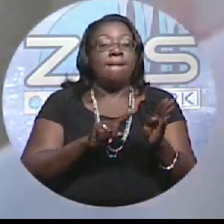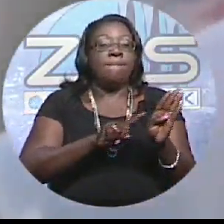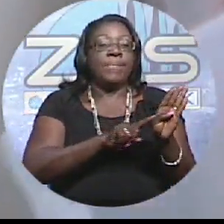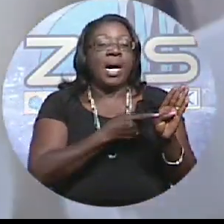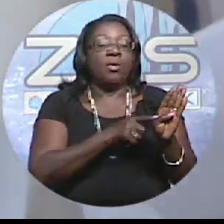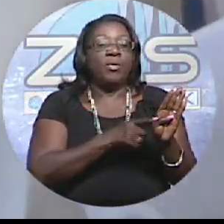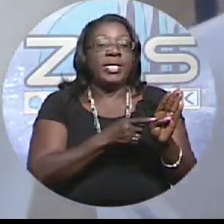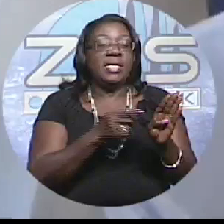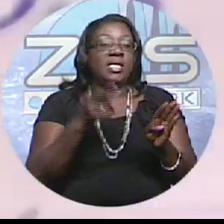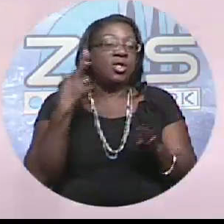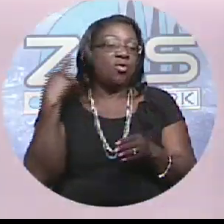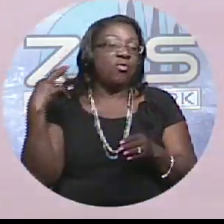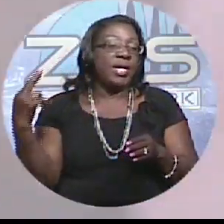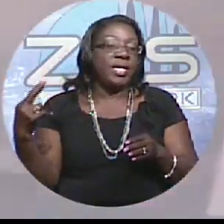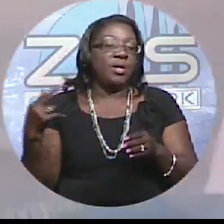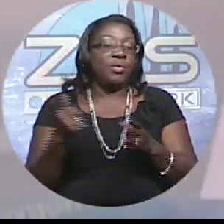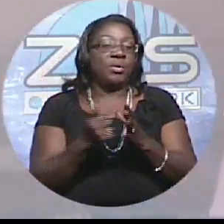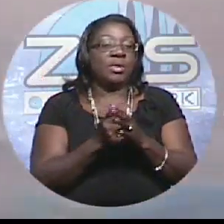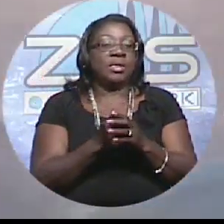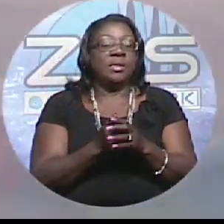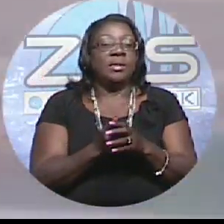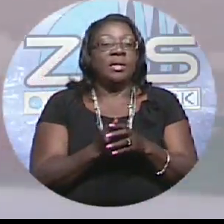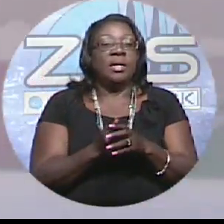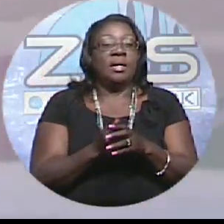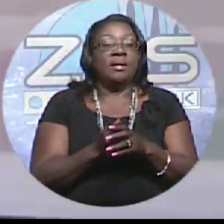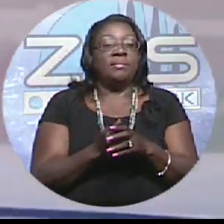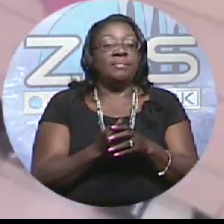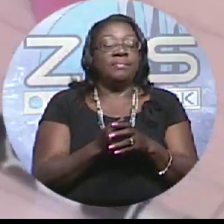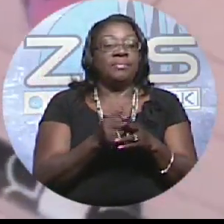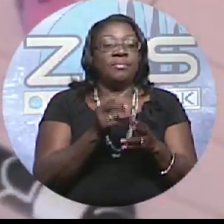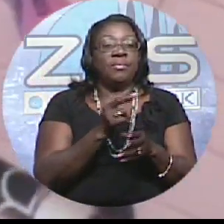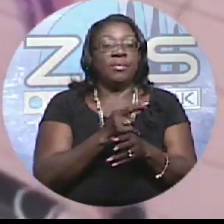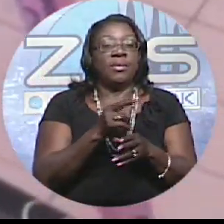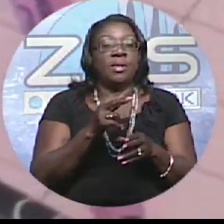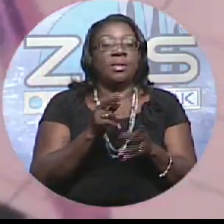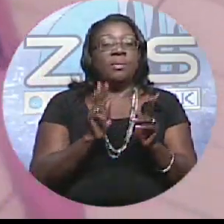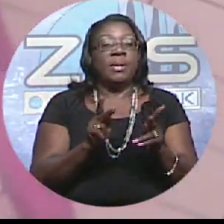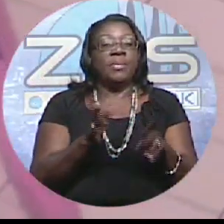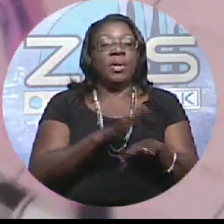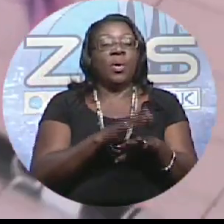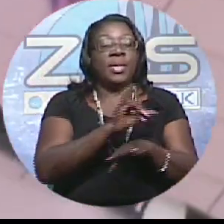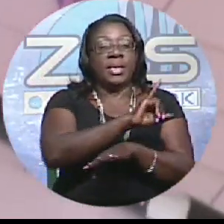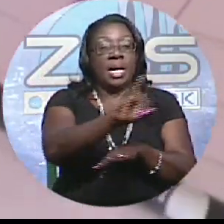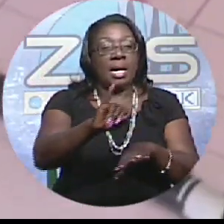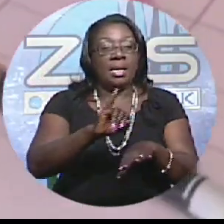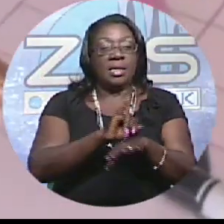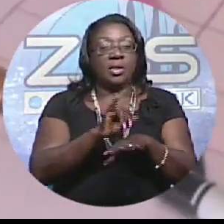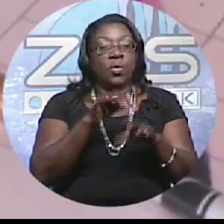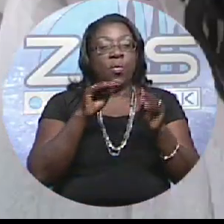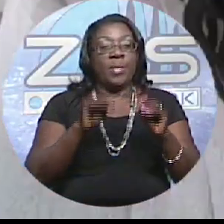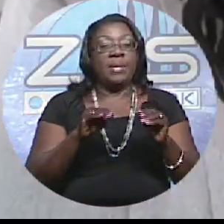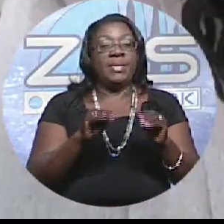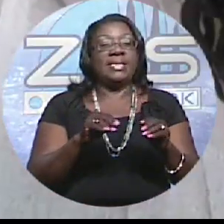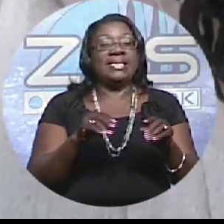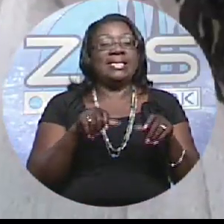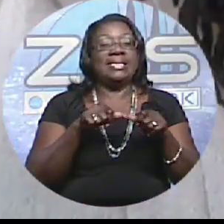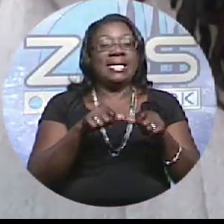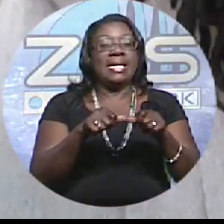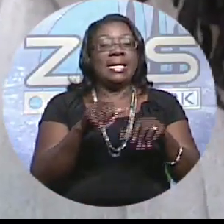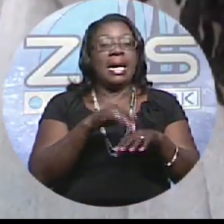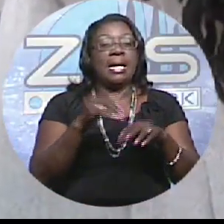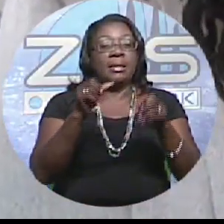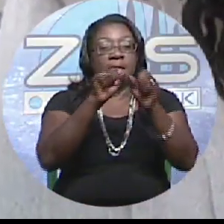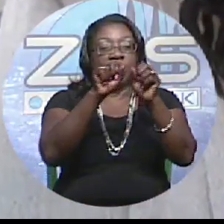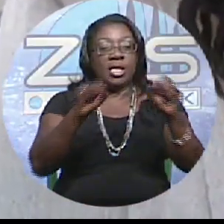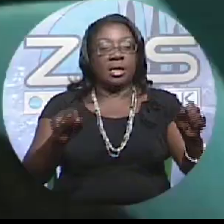as emergency supply for the shelter manager and the residents of the island, or visitors who may be staying at the shelter to use during the